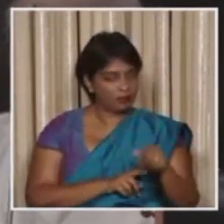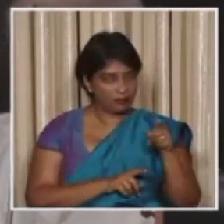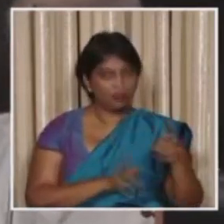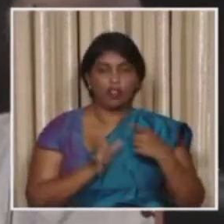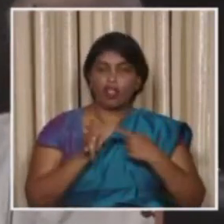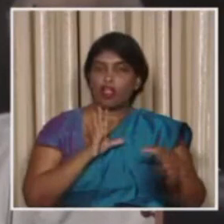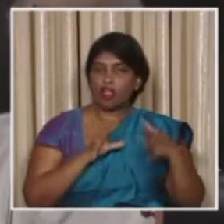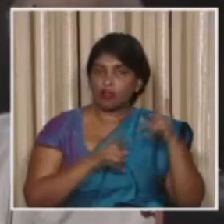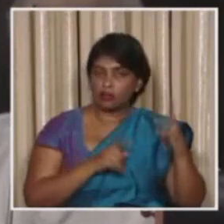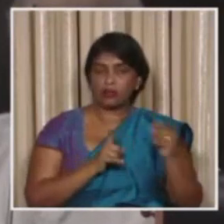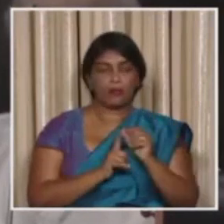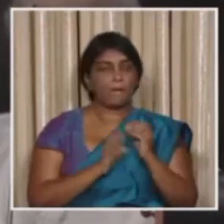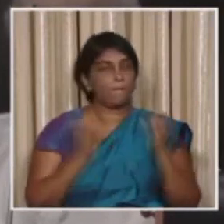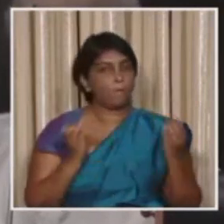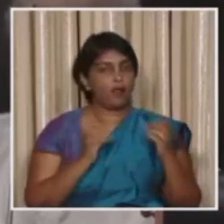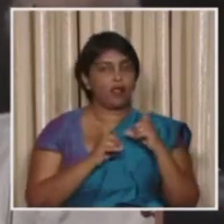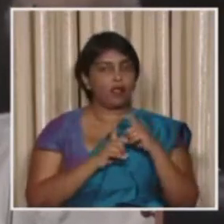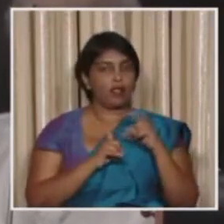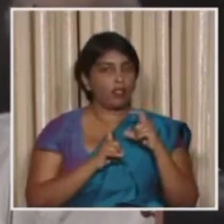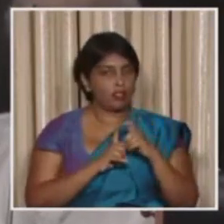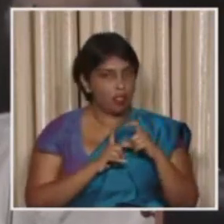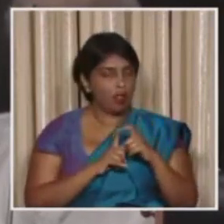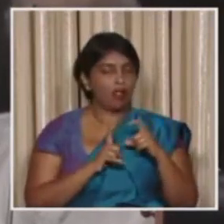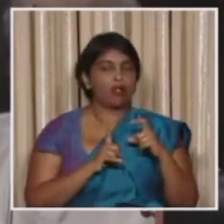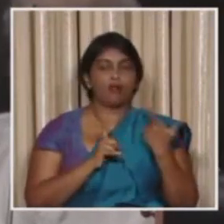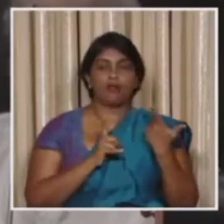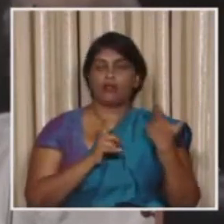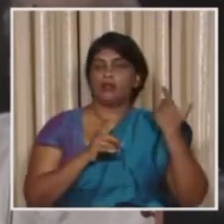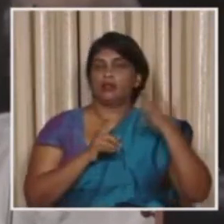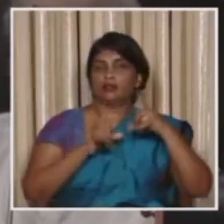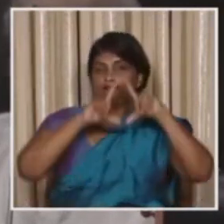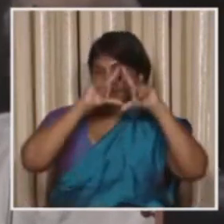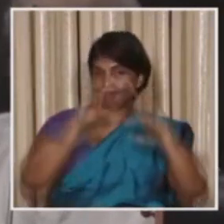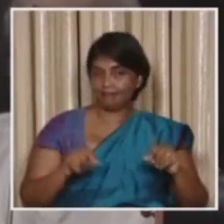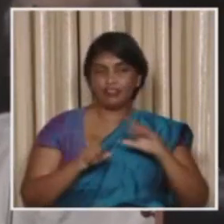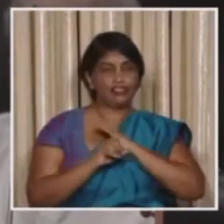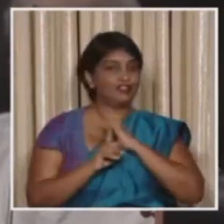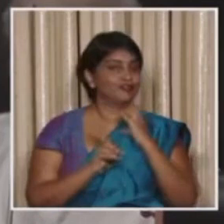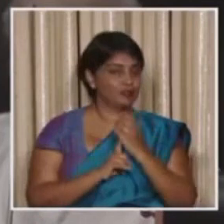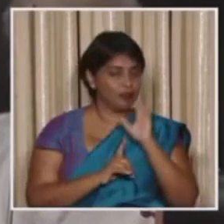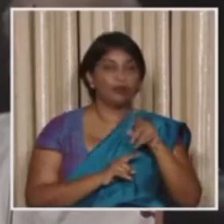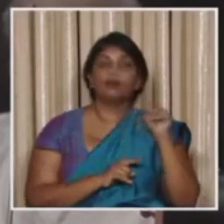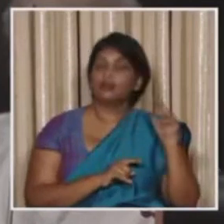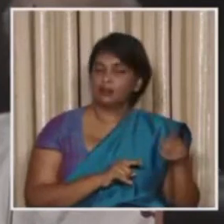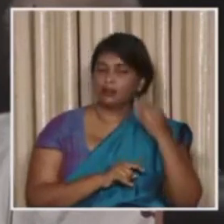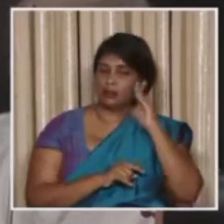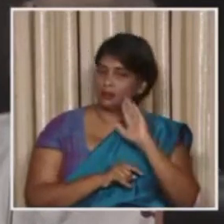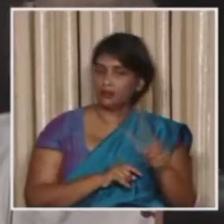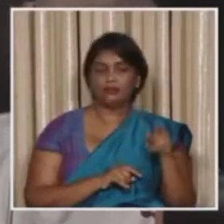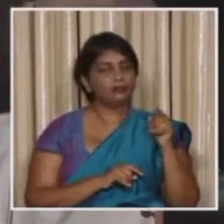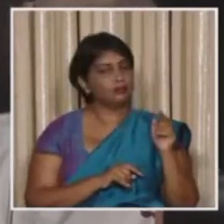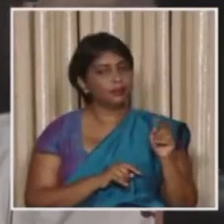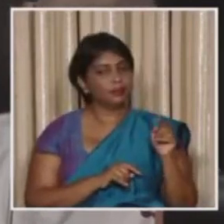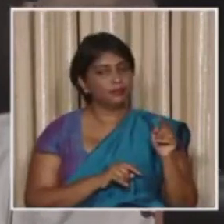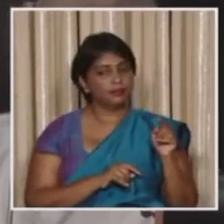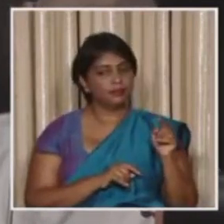Anuradhapura, Polonnaruwa and Dambulla, which is in close proximity to eastern province and could be a natural route for enhanced visits by tourists